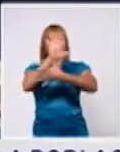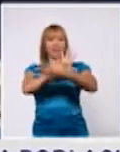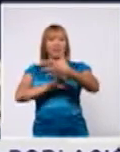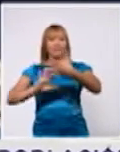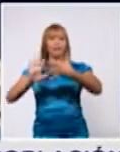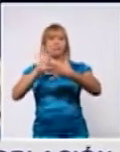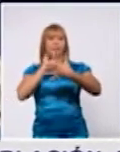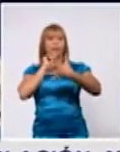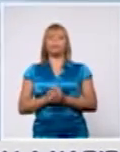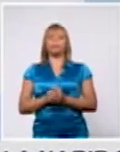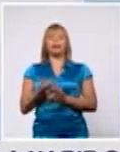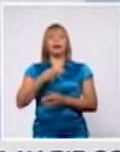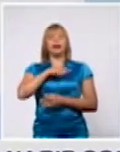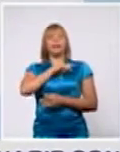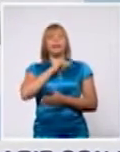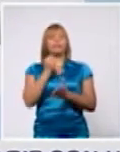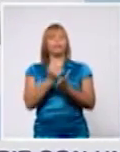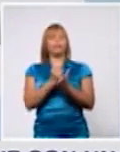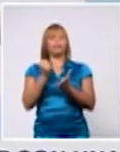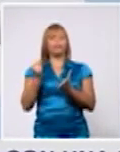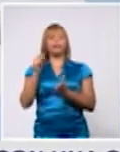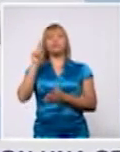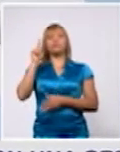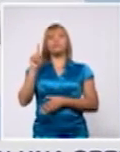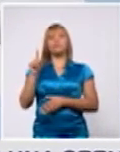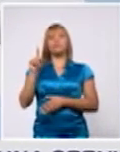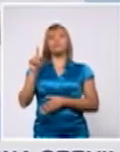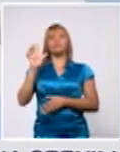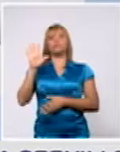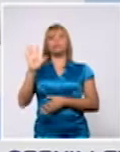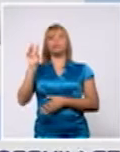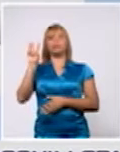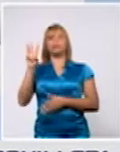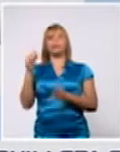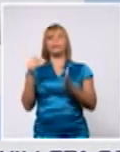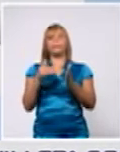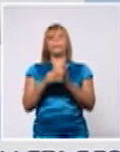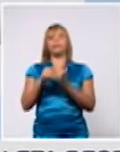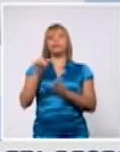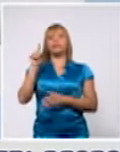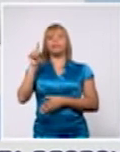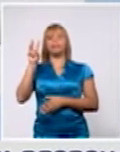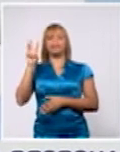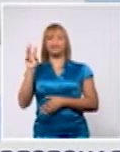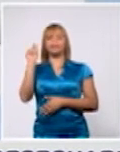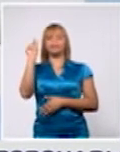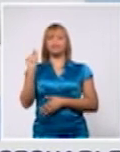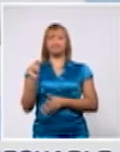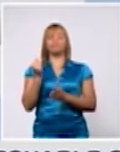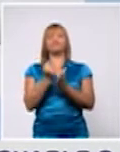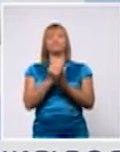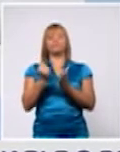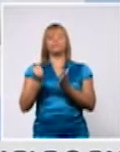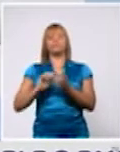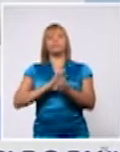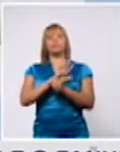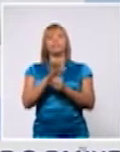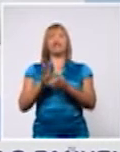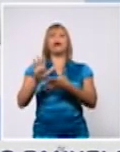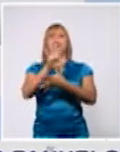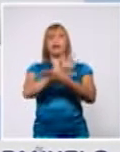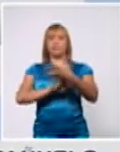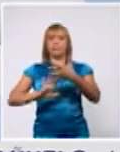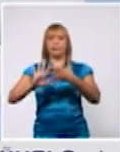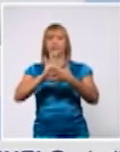3.76%. The region of the Americas, which those of you who have been following will know,